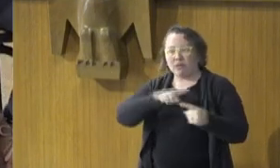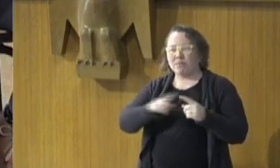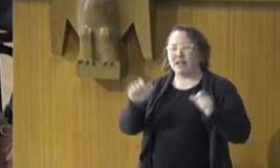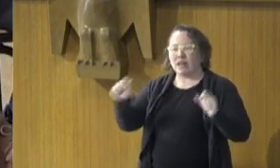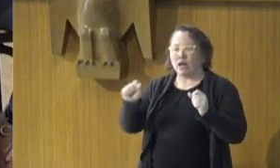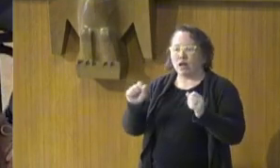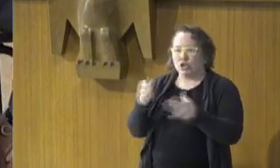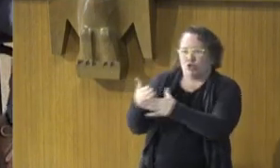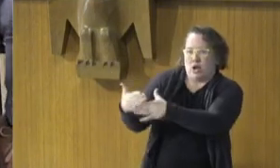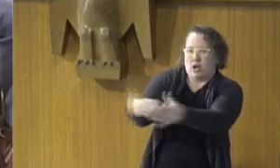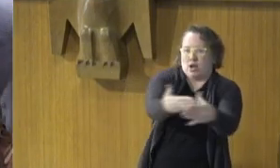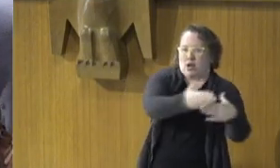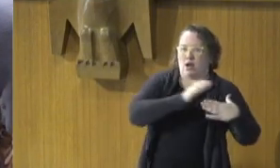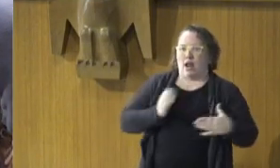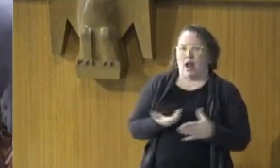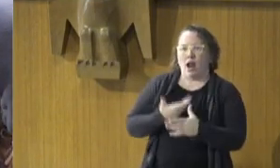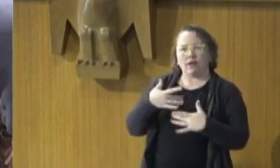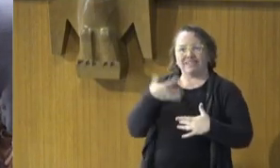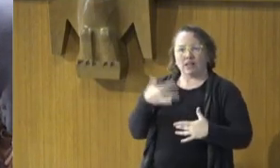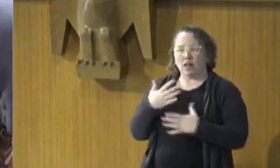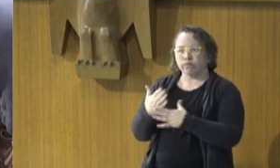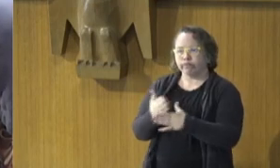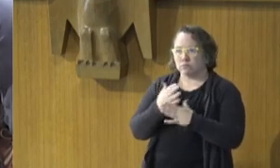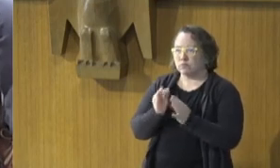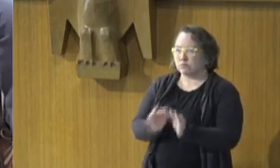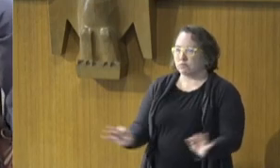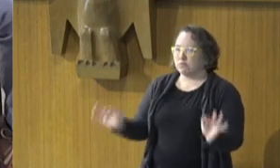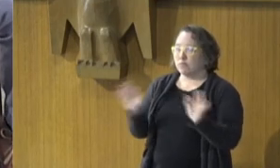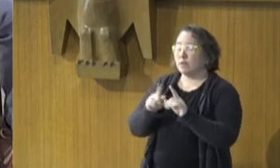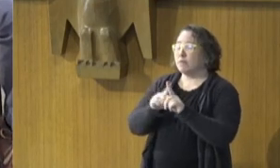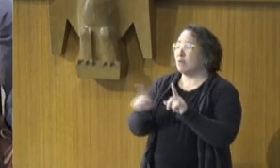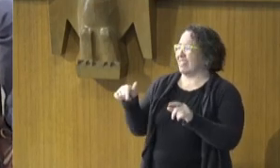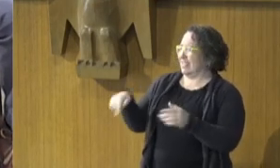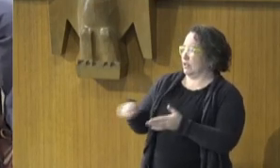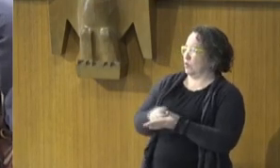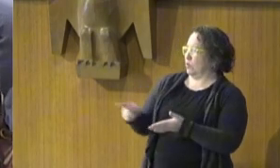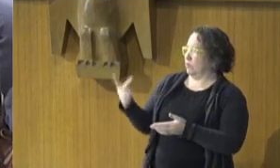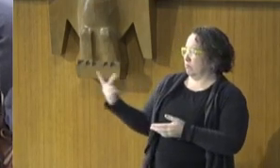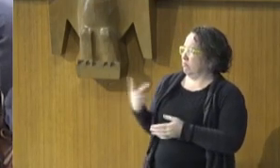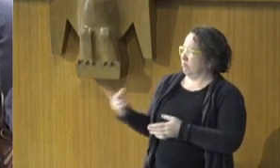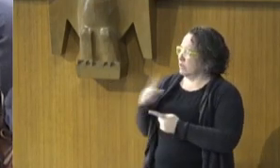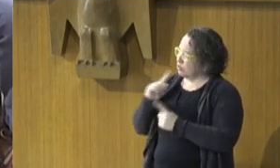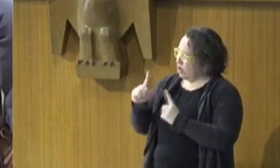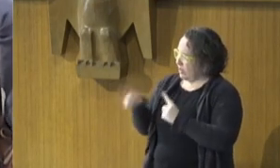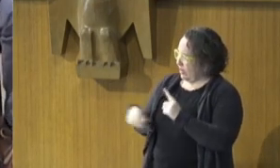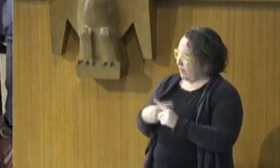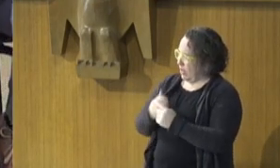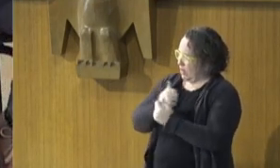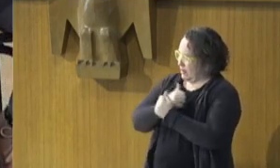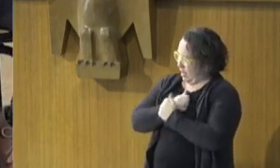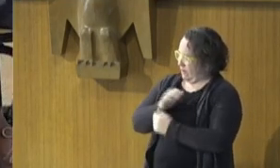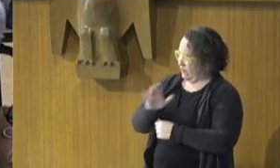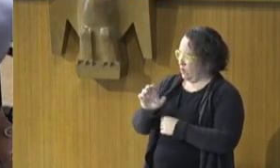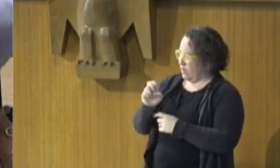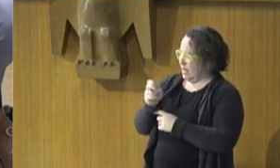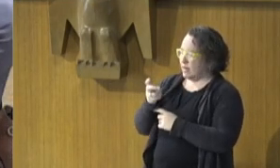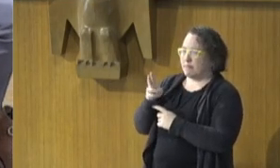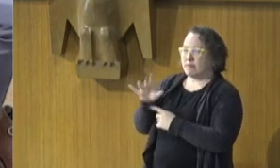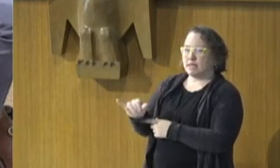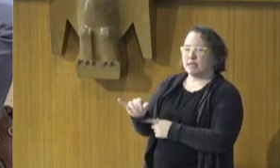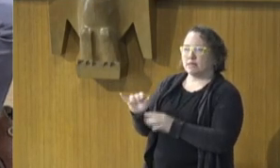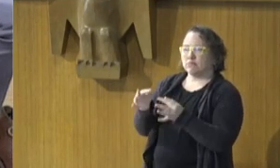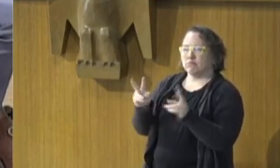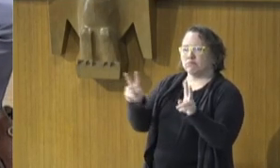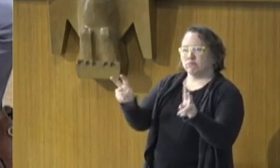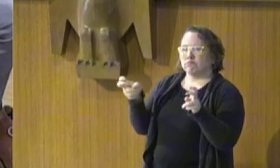beautiful part of church. And you and I earlier this week were talking about that idea of love your enemy, which is a central